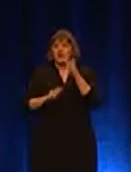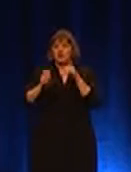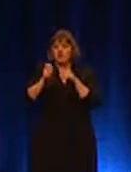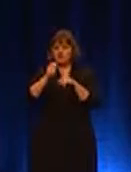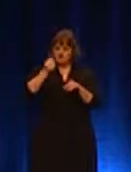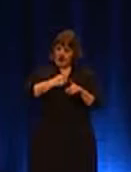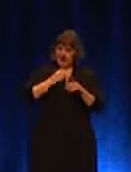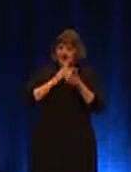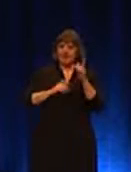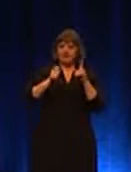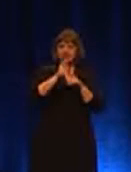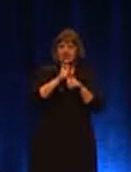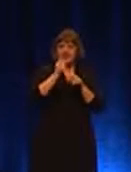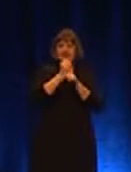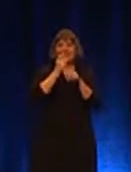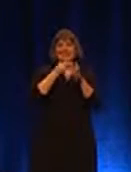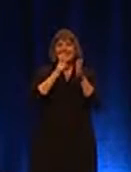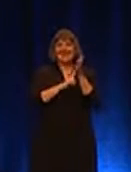MP, Gavin Newlands.